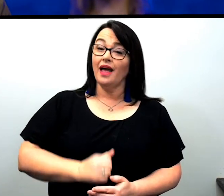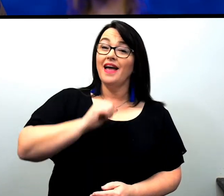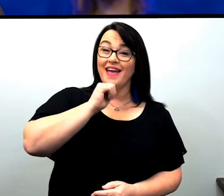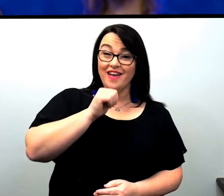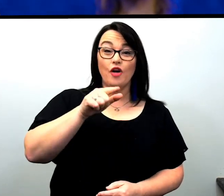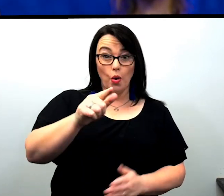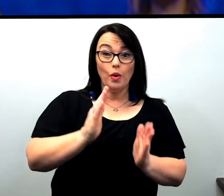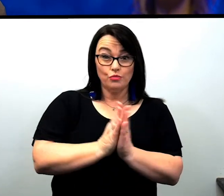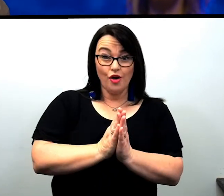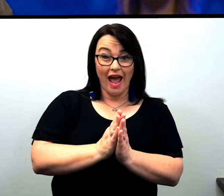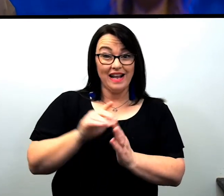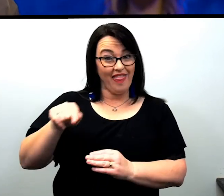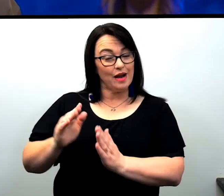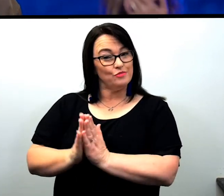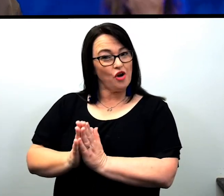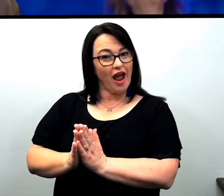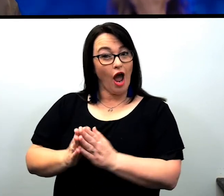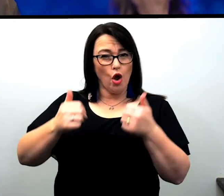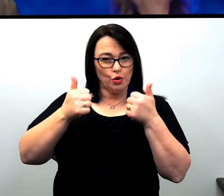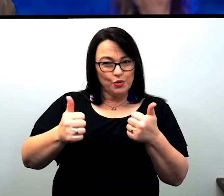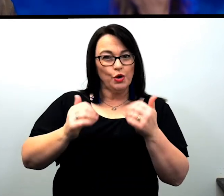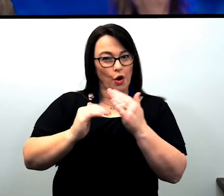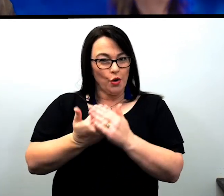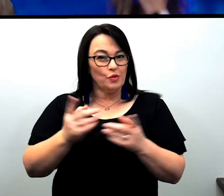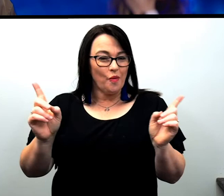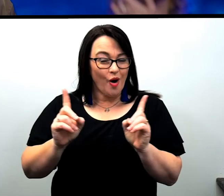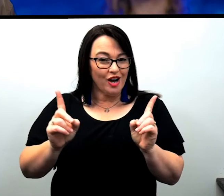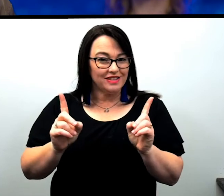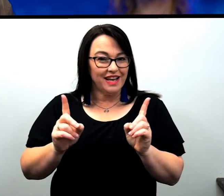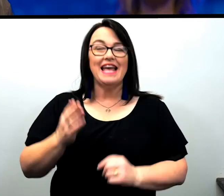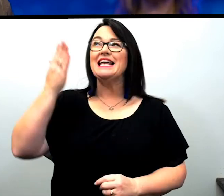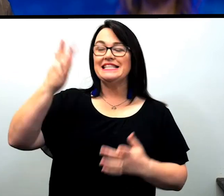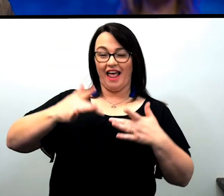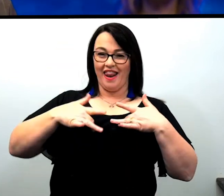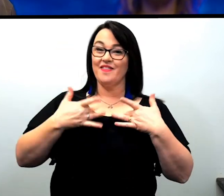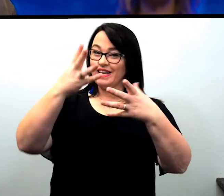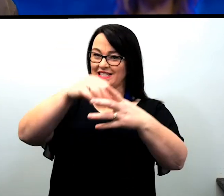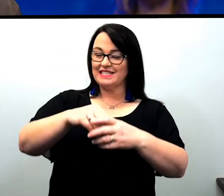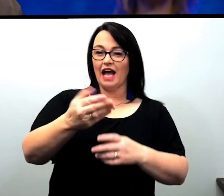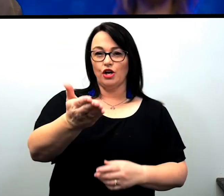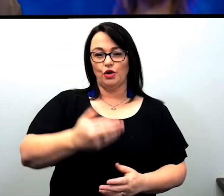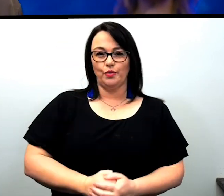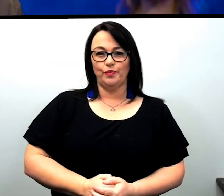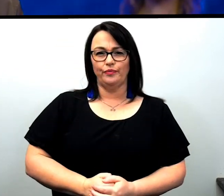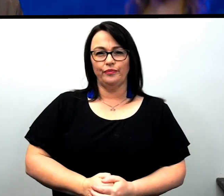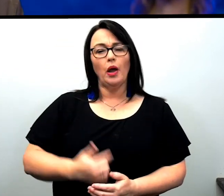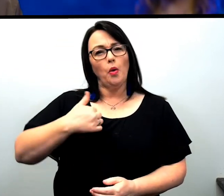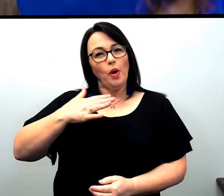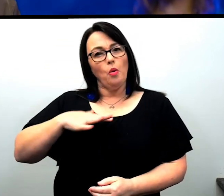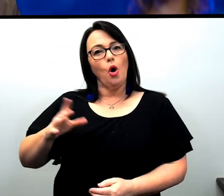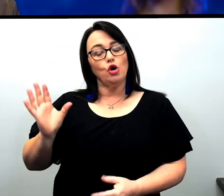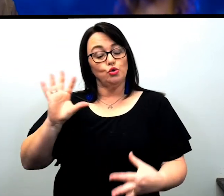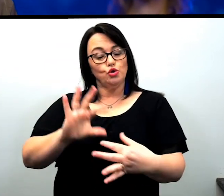that prayer, the good news is God is living in on the inside of you right now. And as a church, we'd love to join with you in